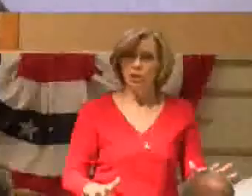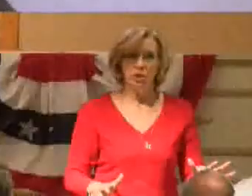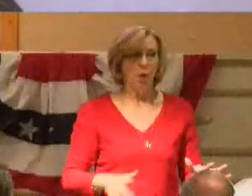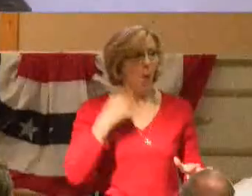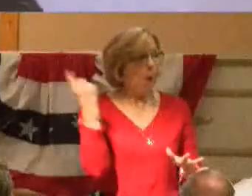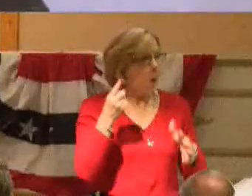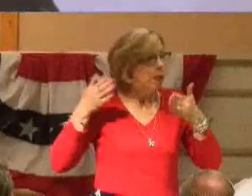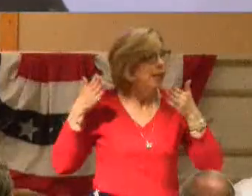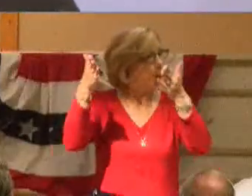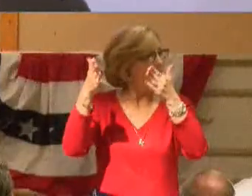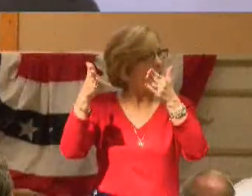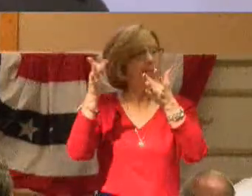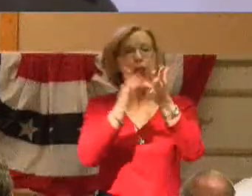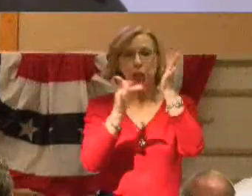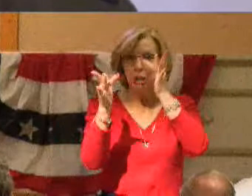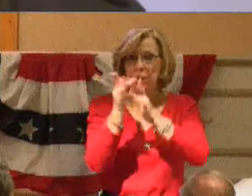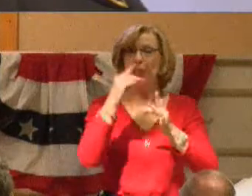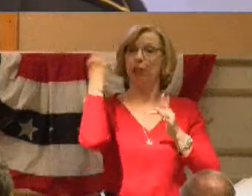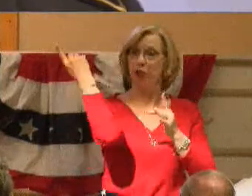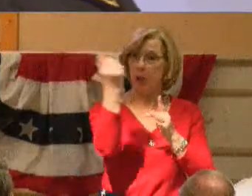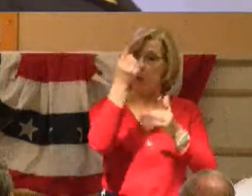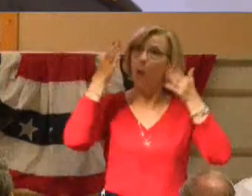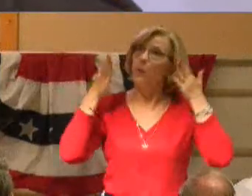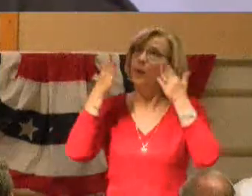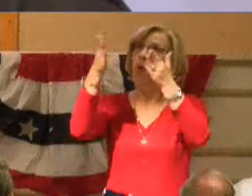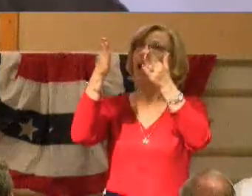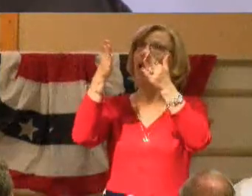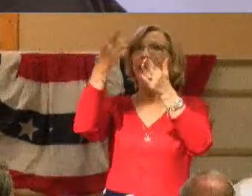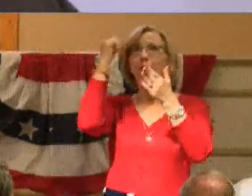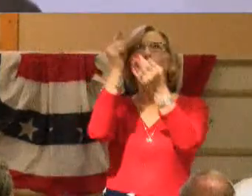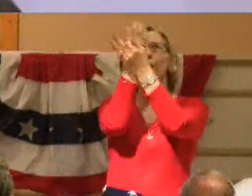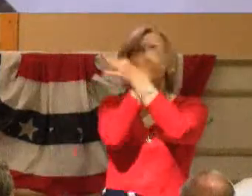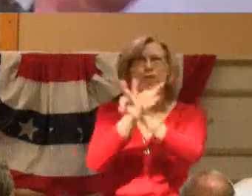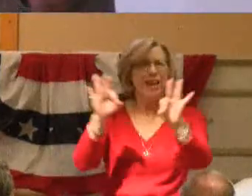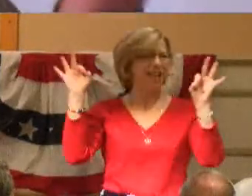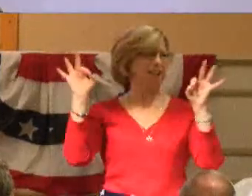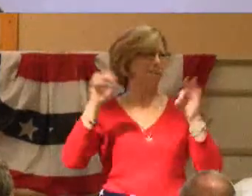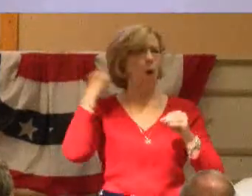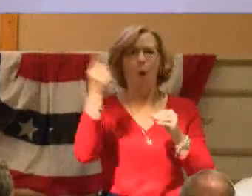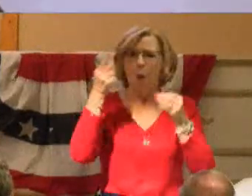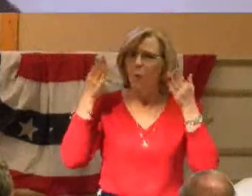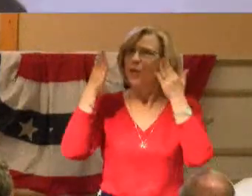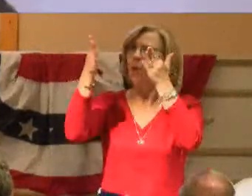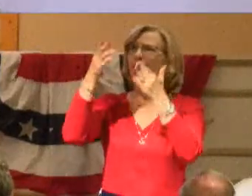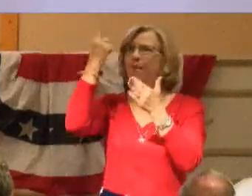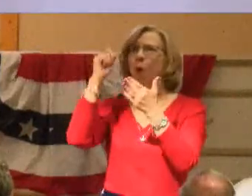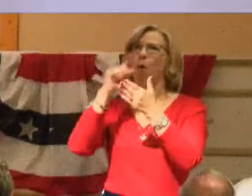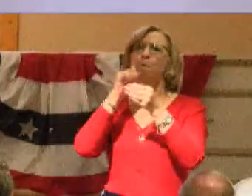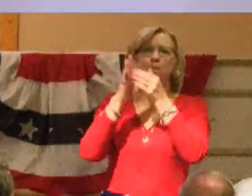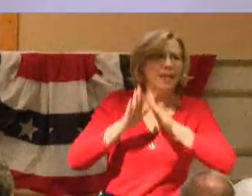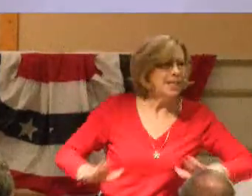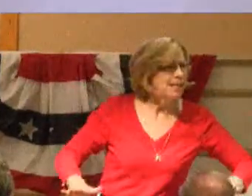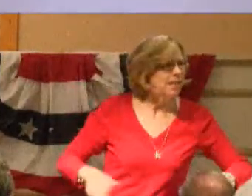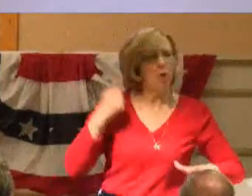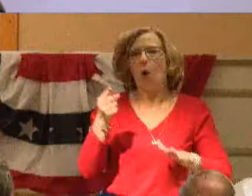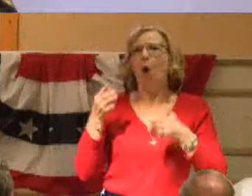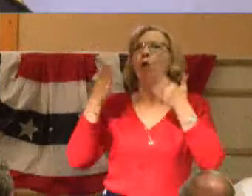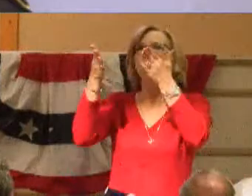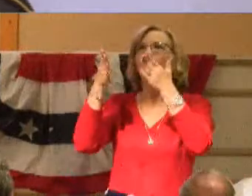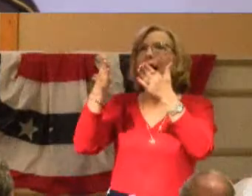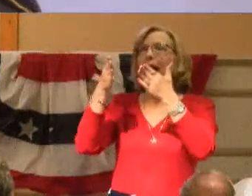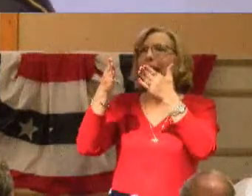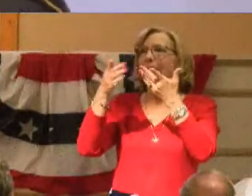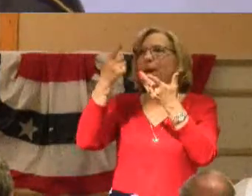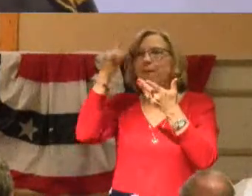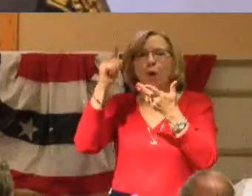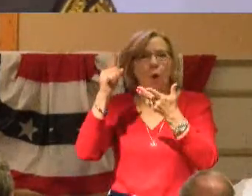way. Jesus is the only way to freedom. He is the only way to peace. He is the only way to joy.